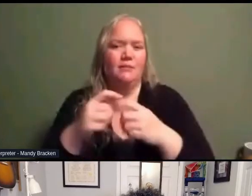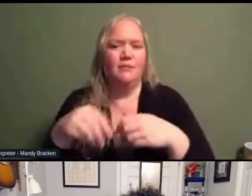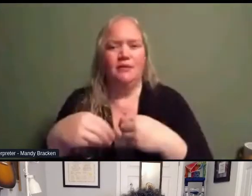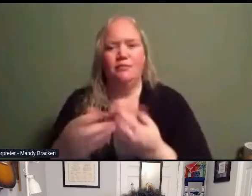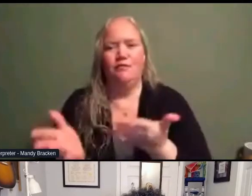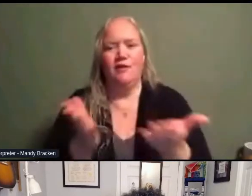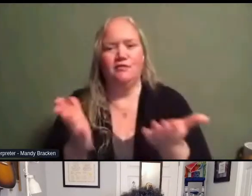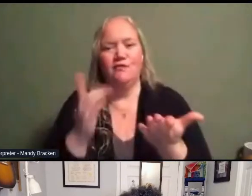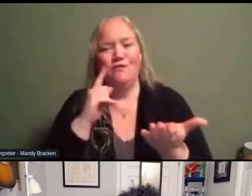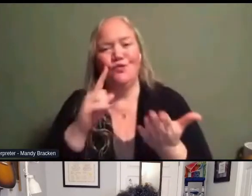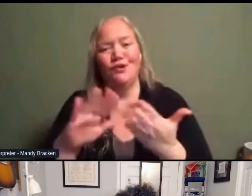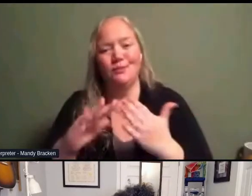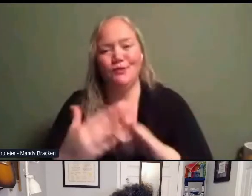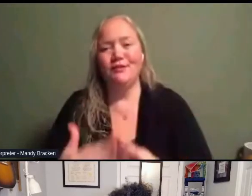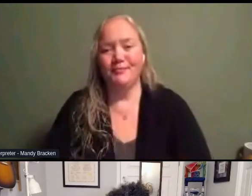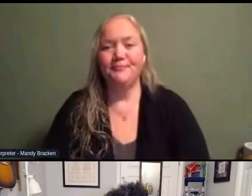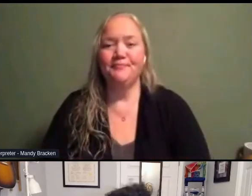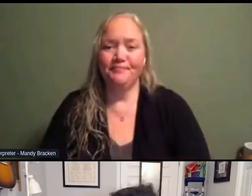That's great.